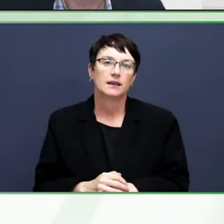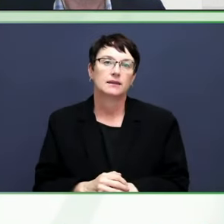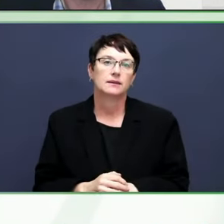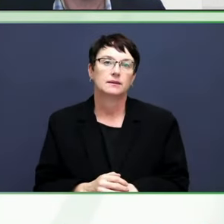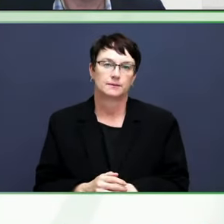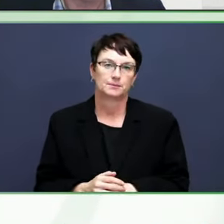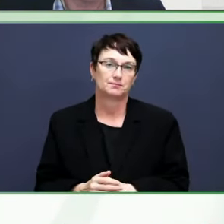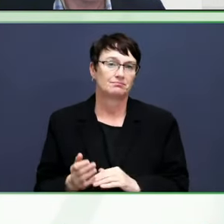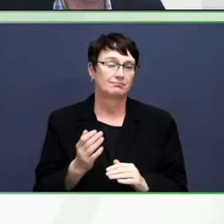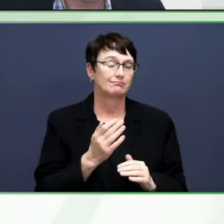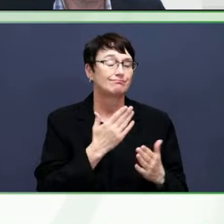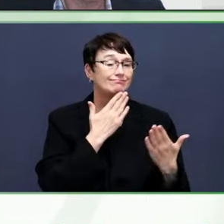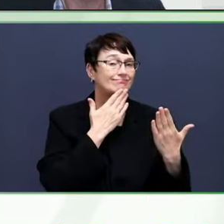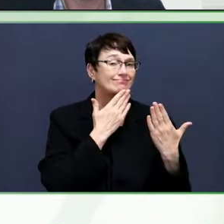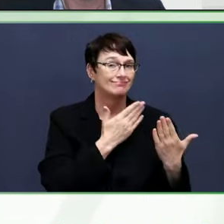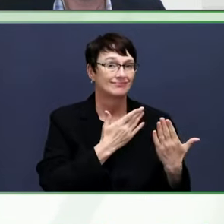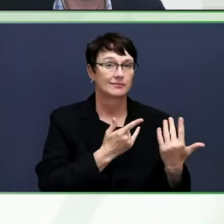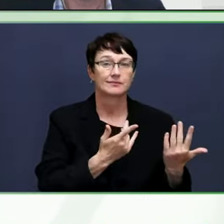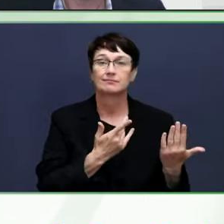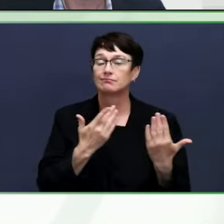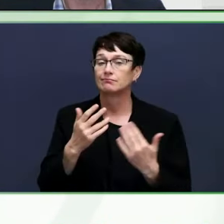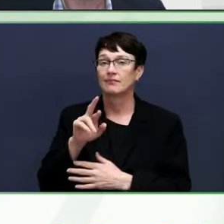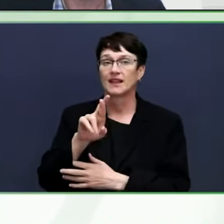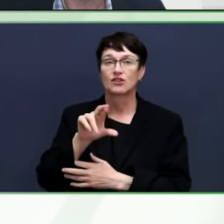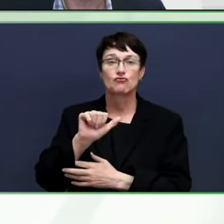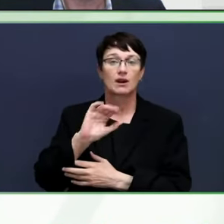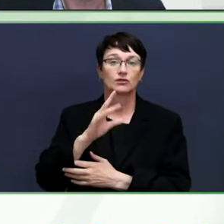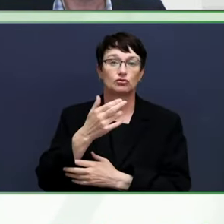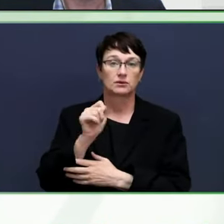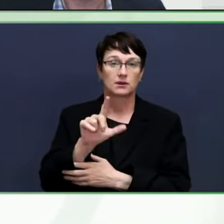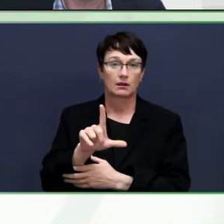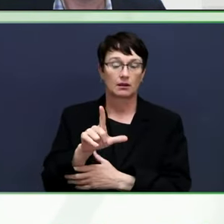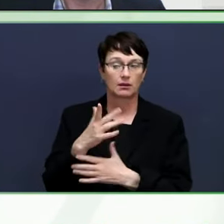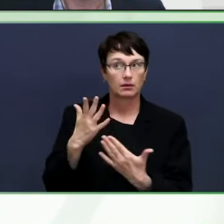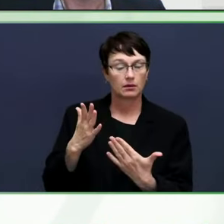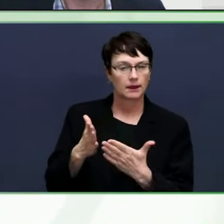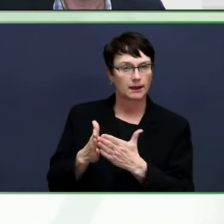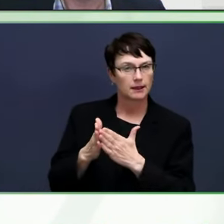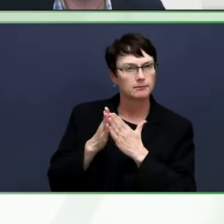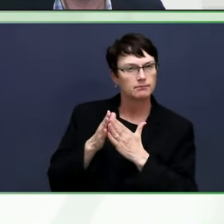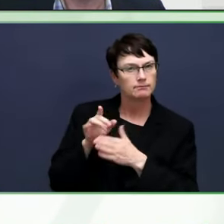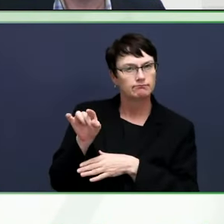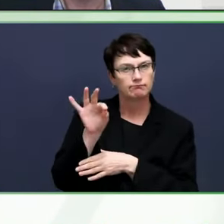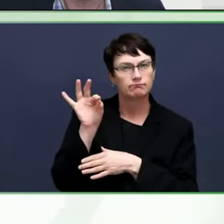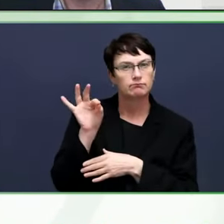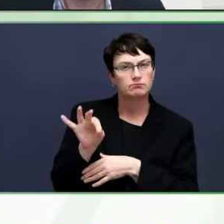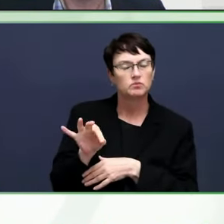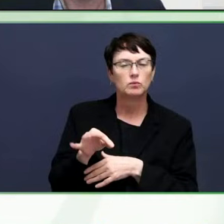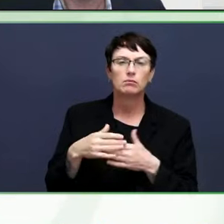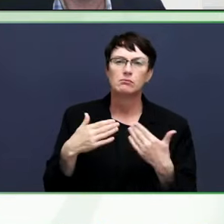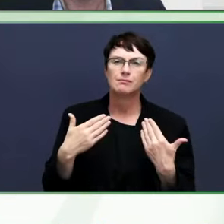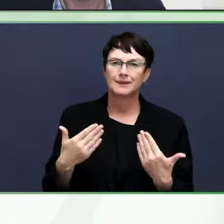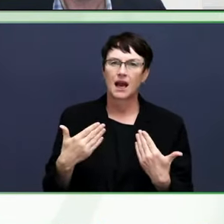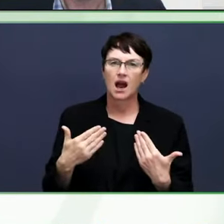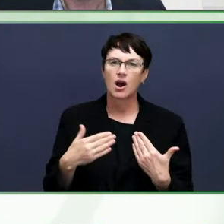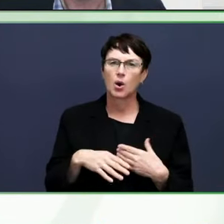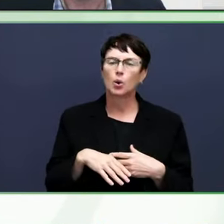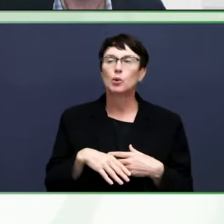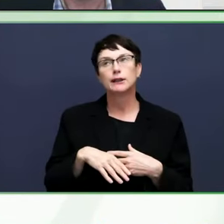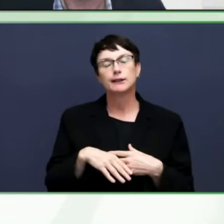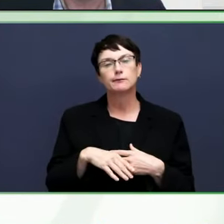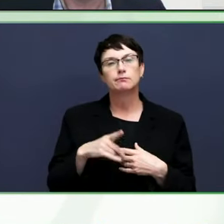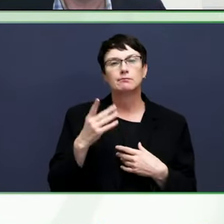how does the Modified Act address issues of discrimination and promote a culture